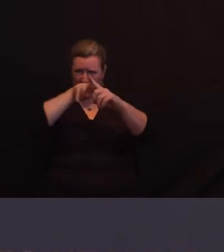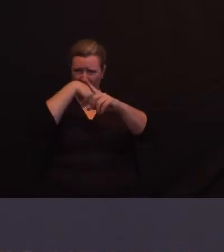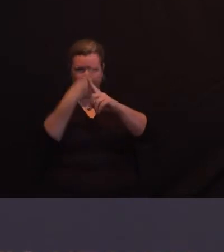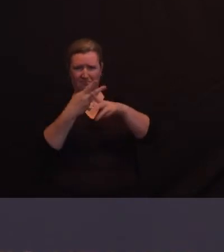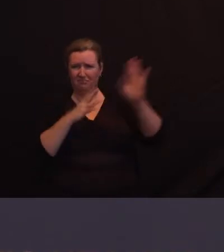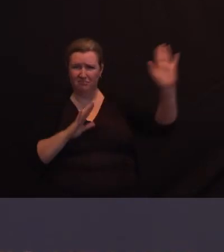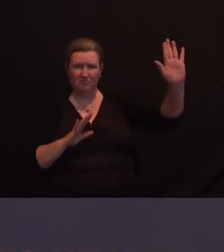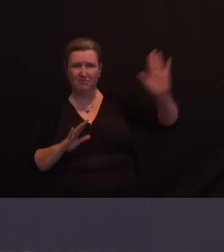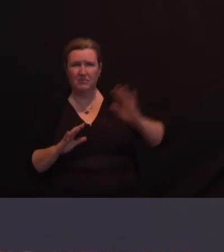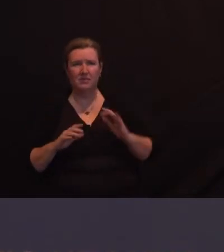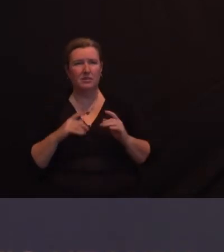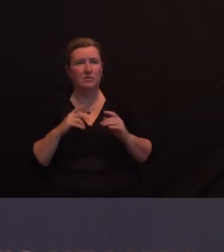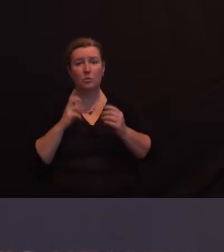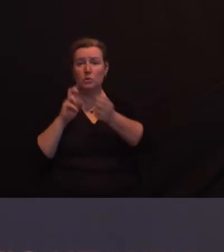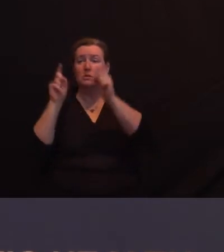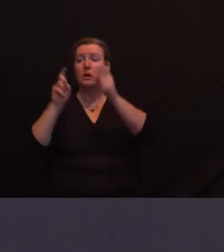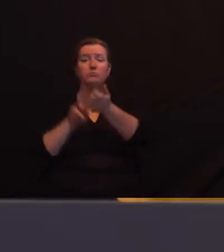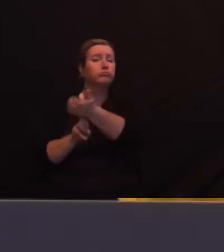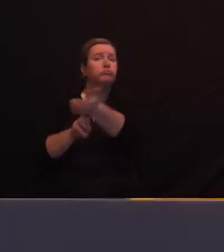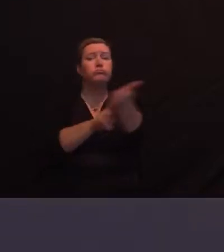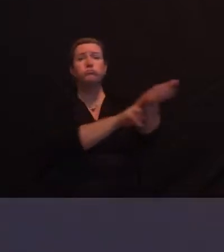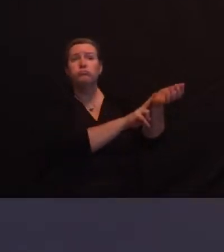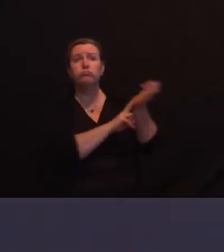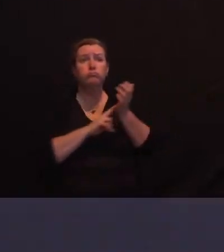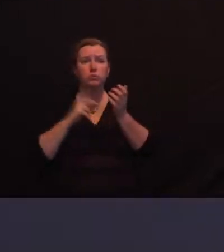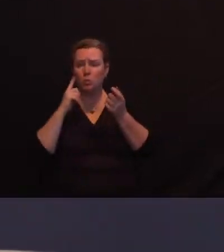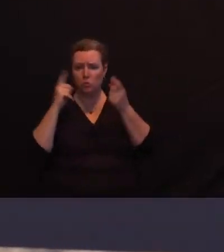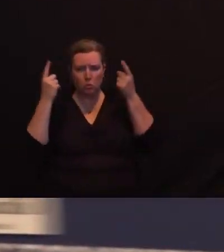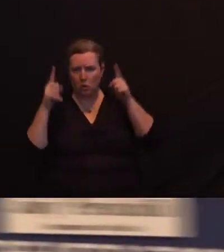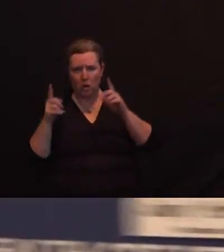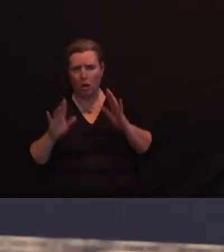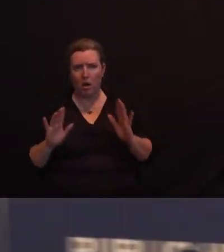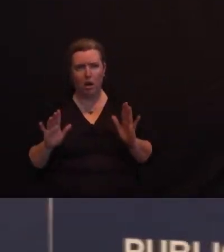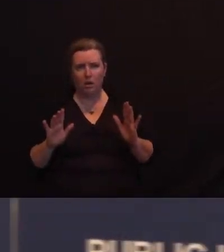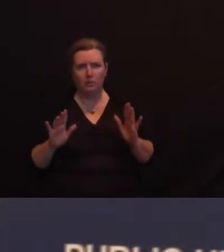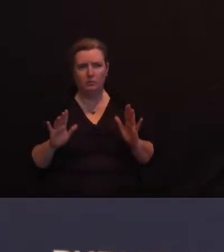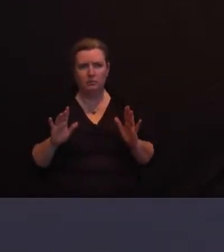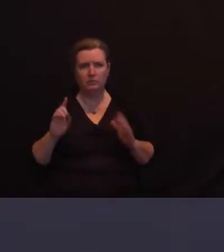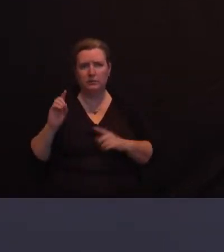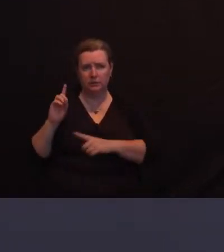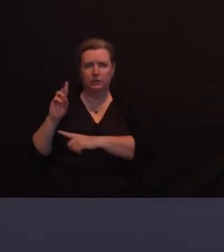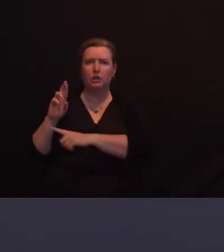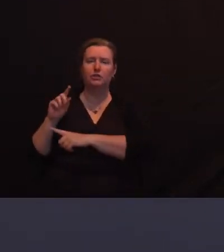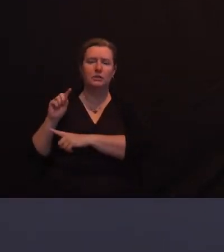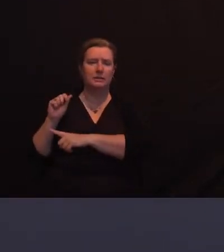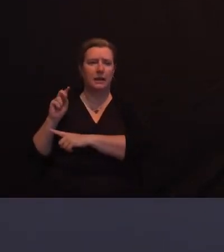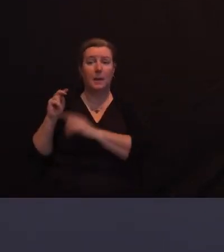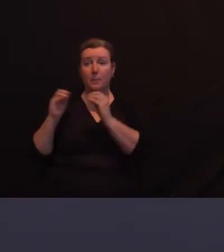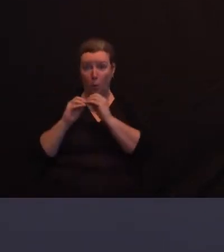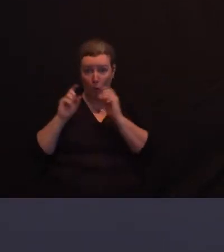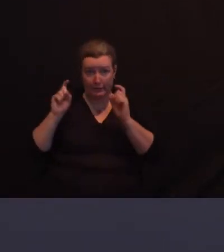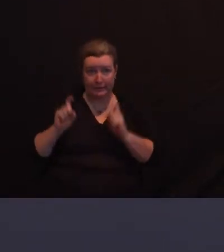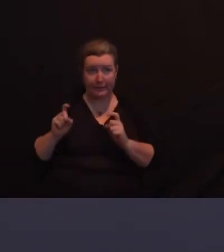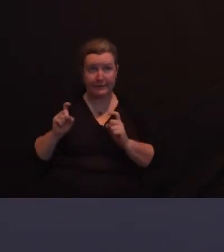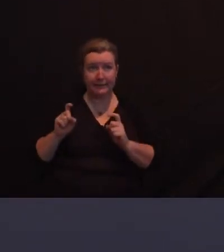guts of this virus. Is that fair to say? Yeah, the more testing that we do and the positivity is